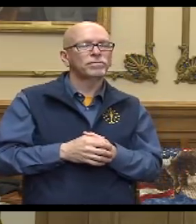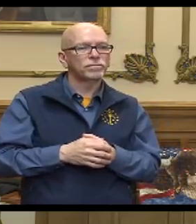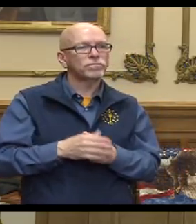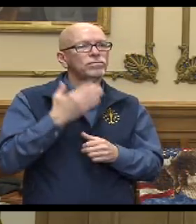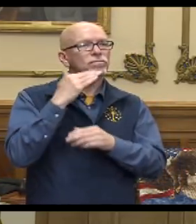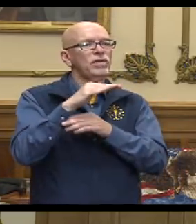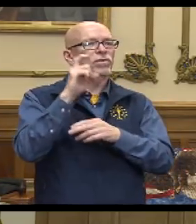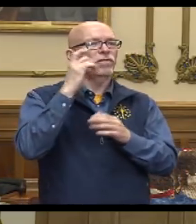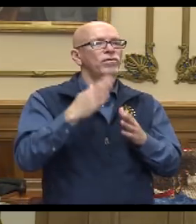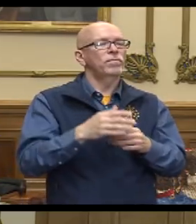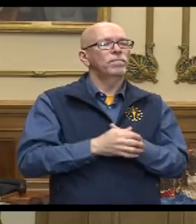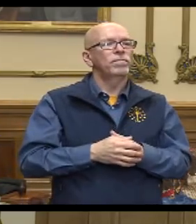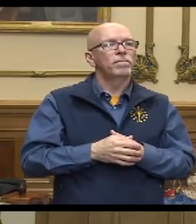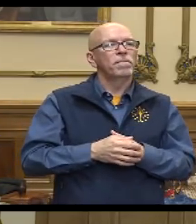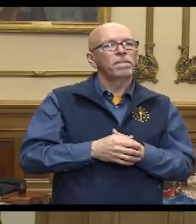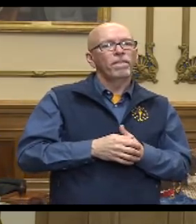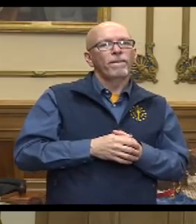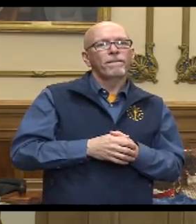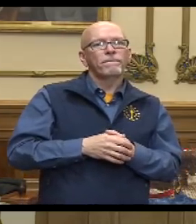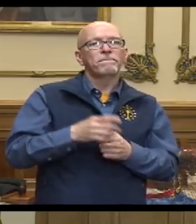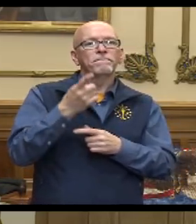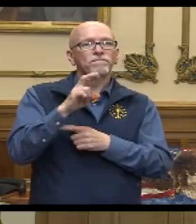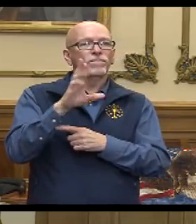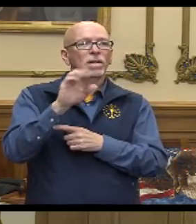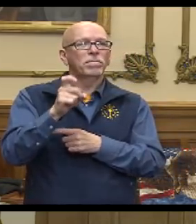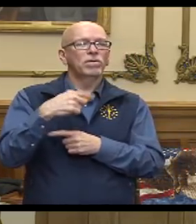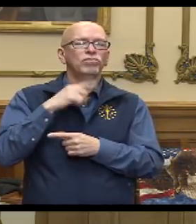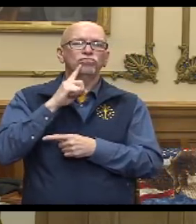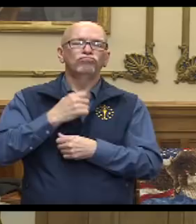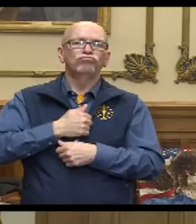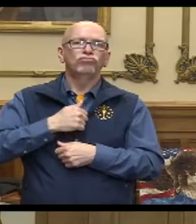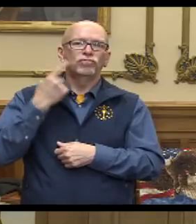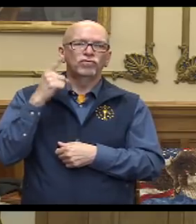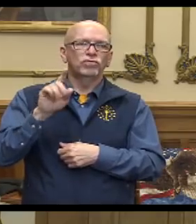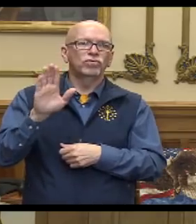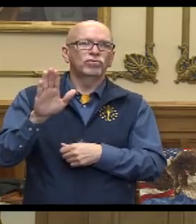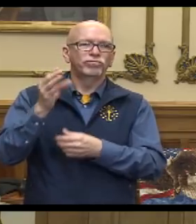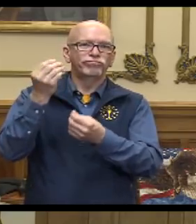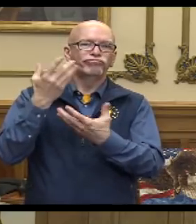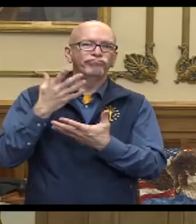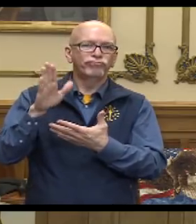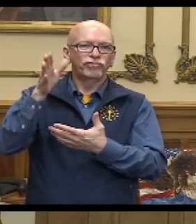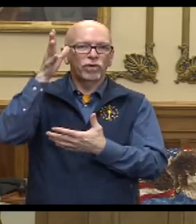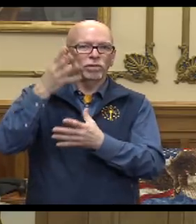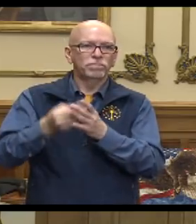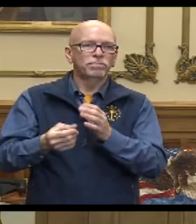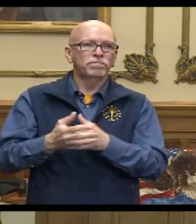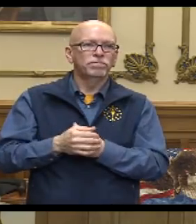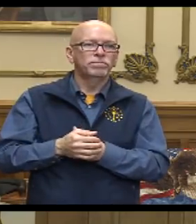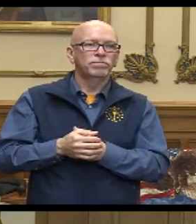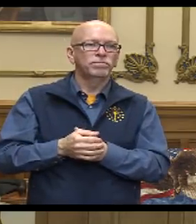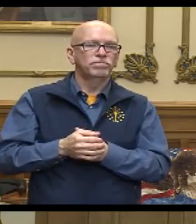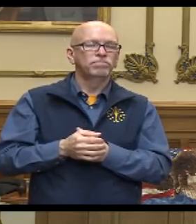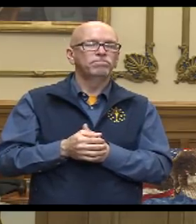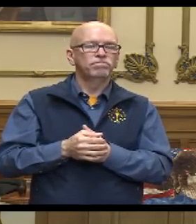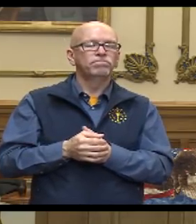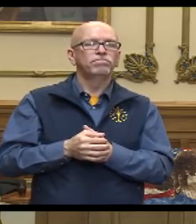Good afternoon, Governor. Dr. Box, I'm very sorry for the news of your father. Thanks, Jeff.